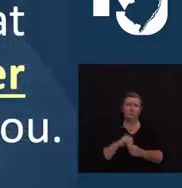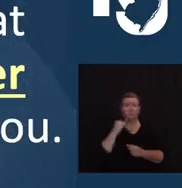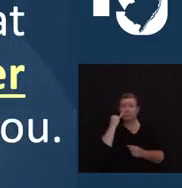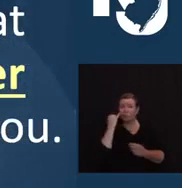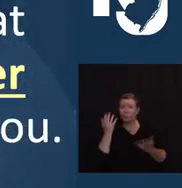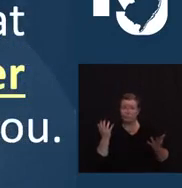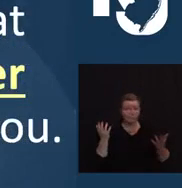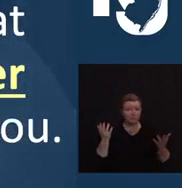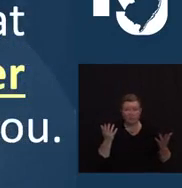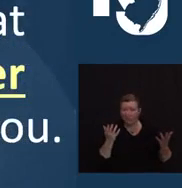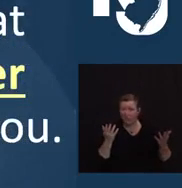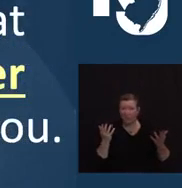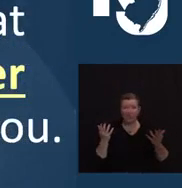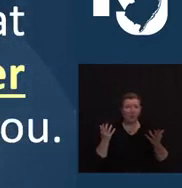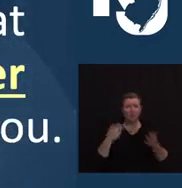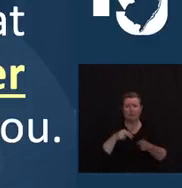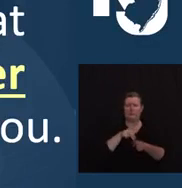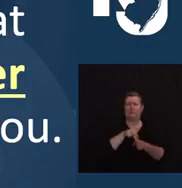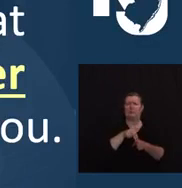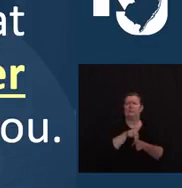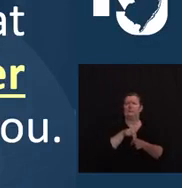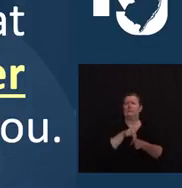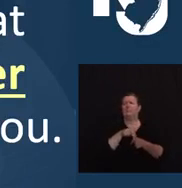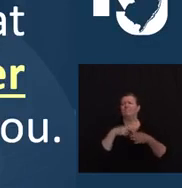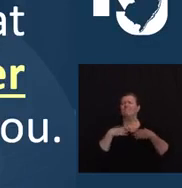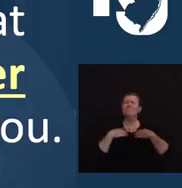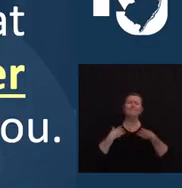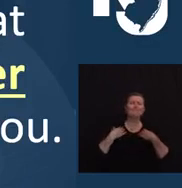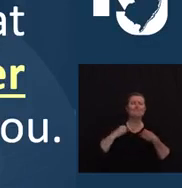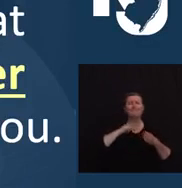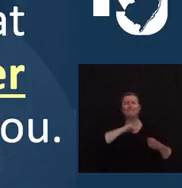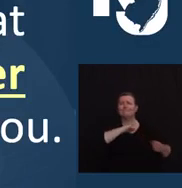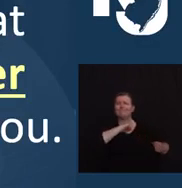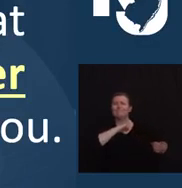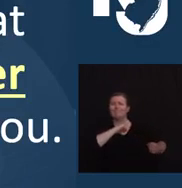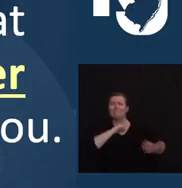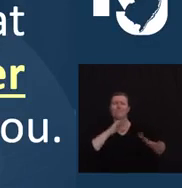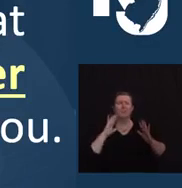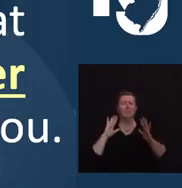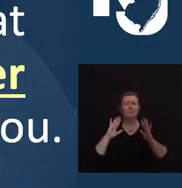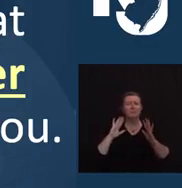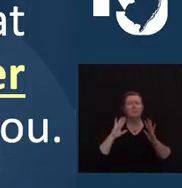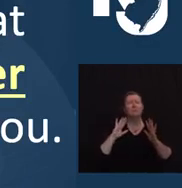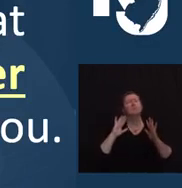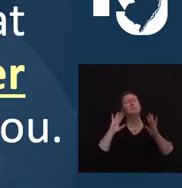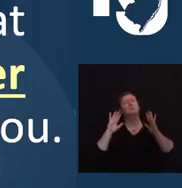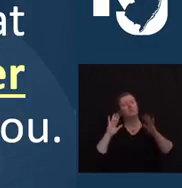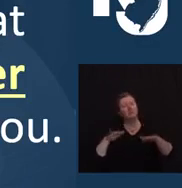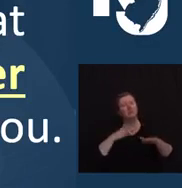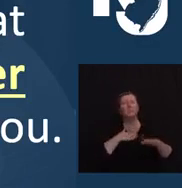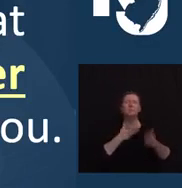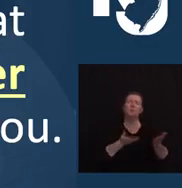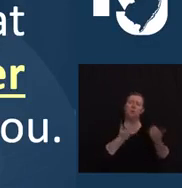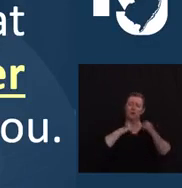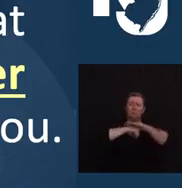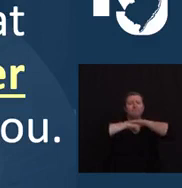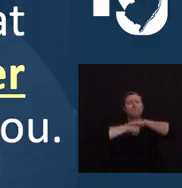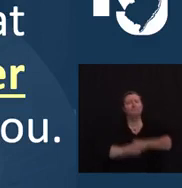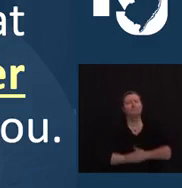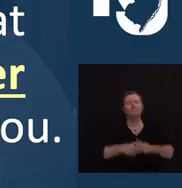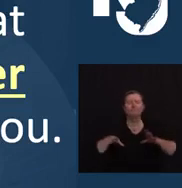you are still on the fence about getting vaccinated, I implore you to get off the fence and get to a vaccination